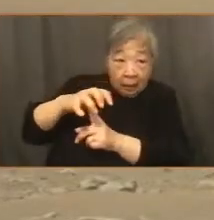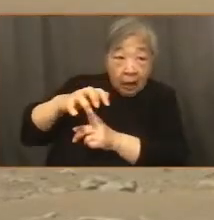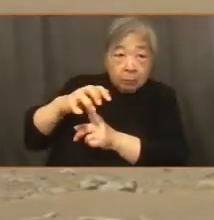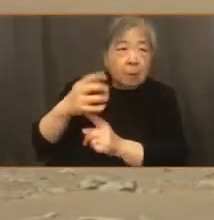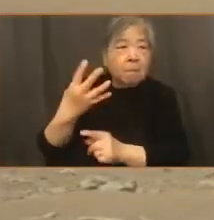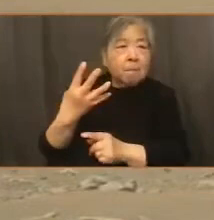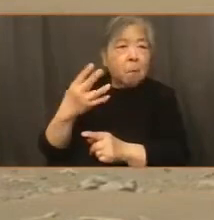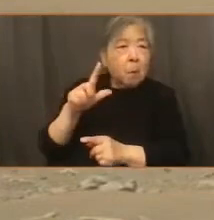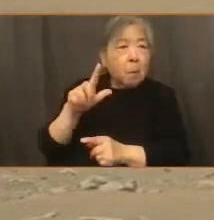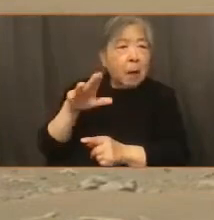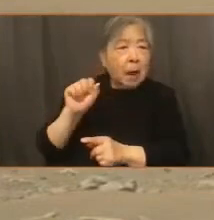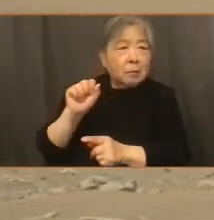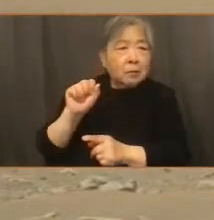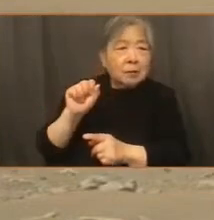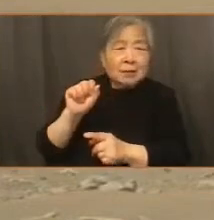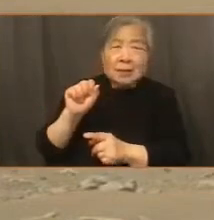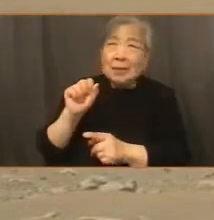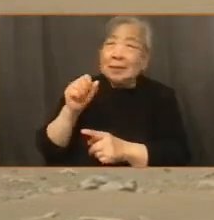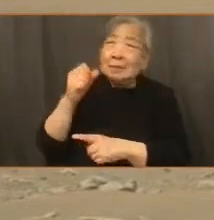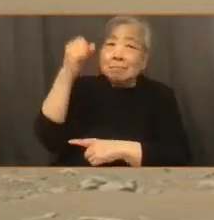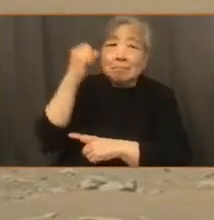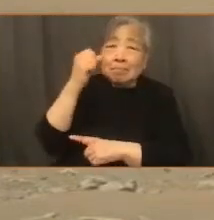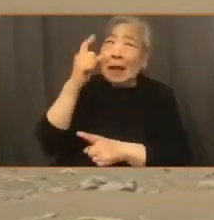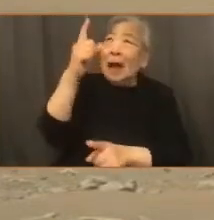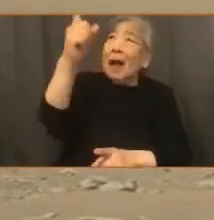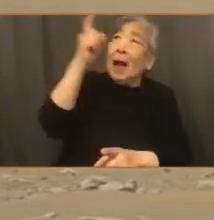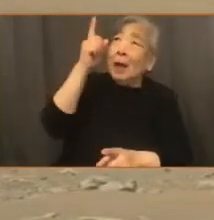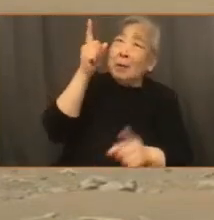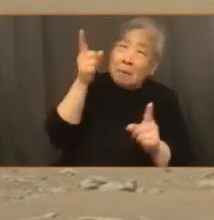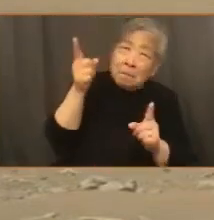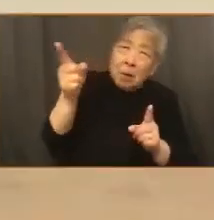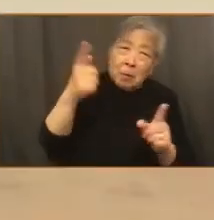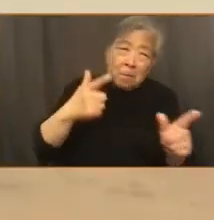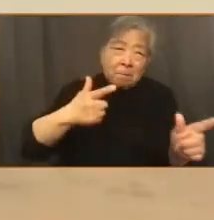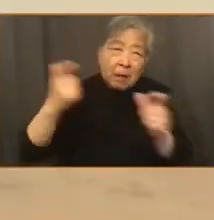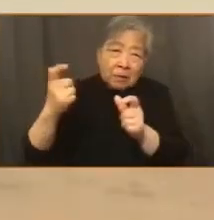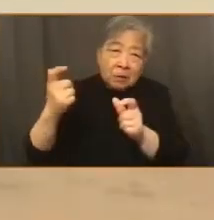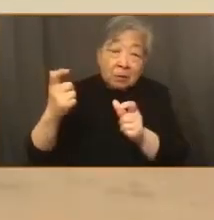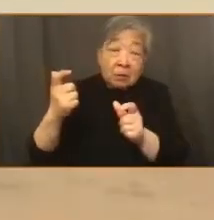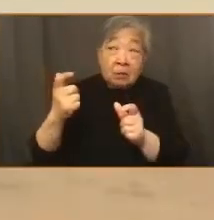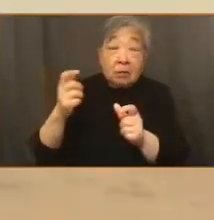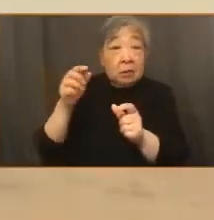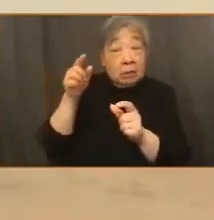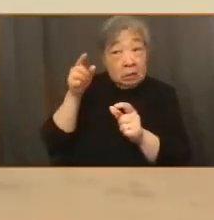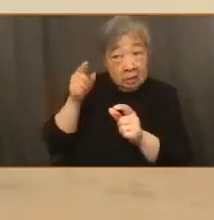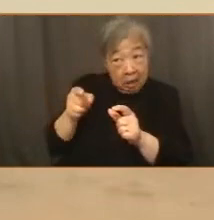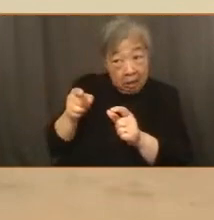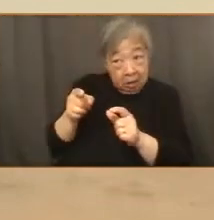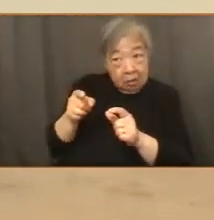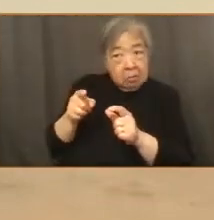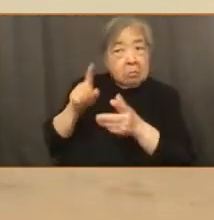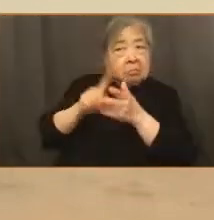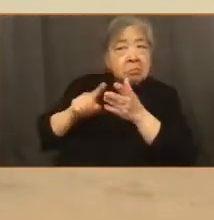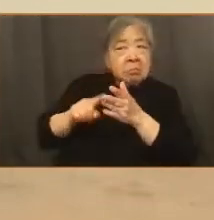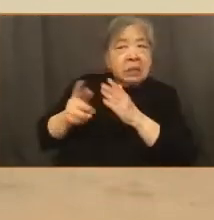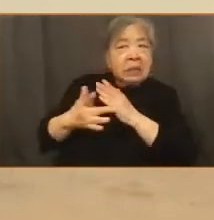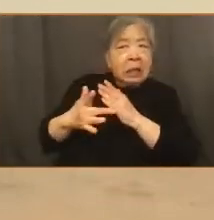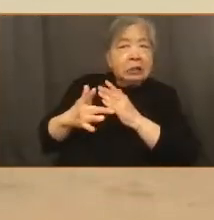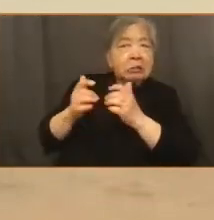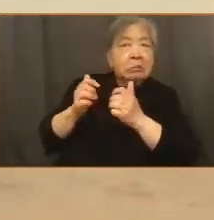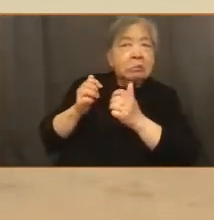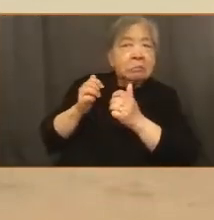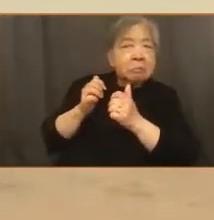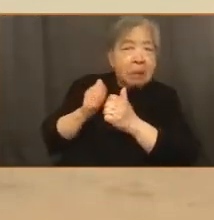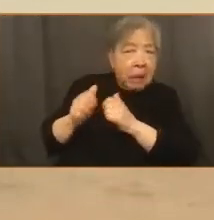faster than ever before. And now that the helicopter passed its technology tests, it gets to try new things that are all